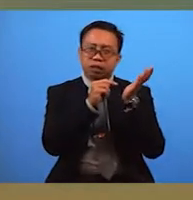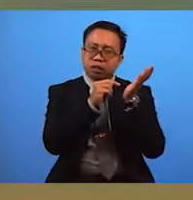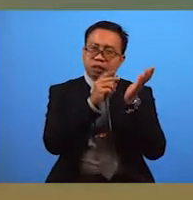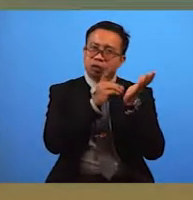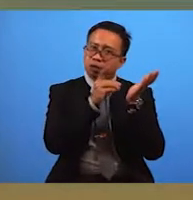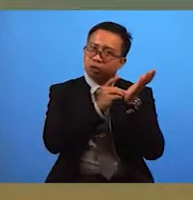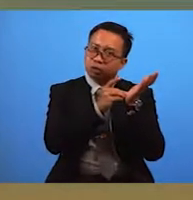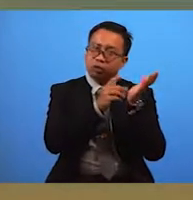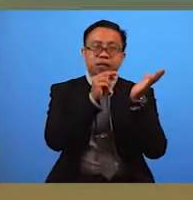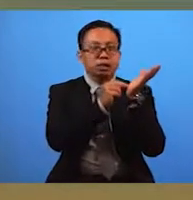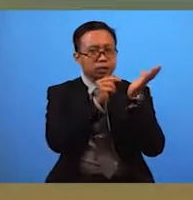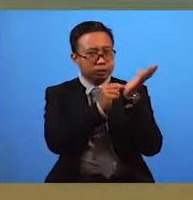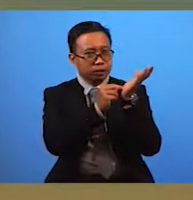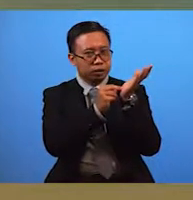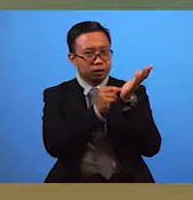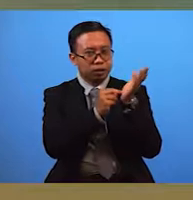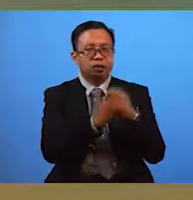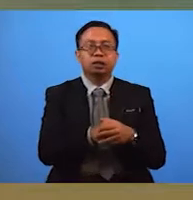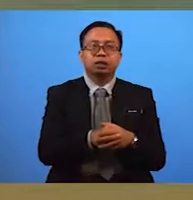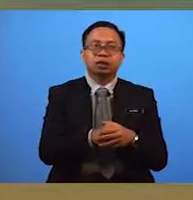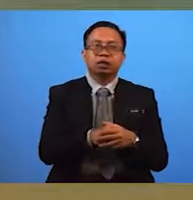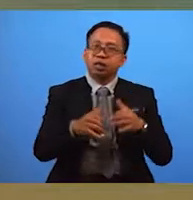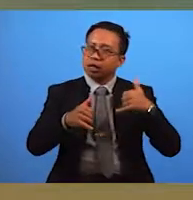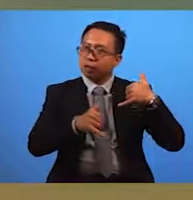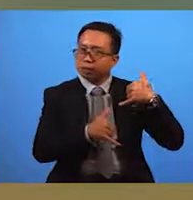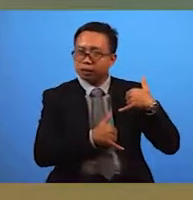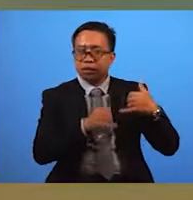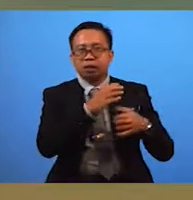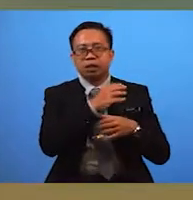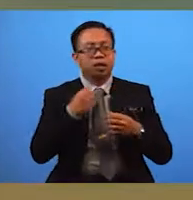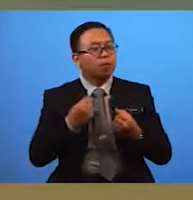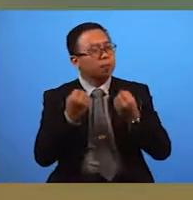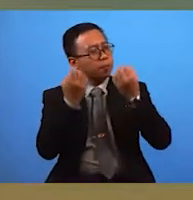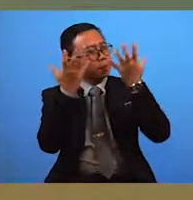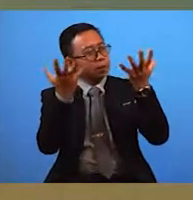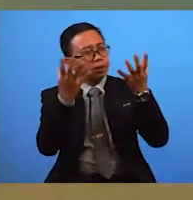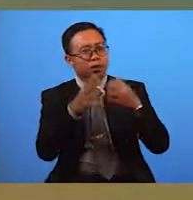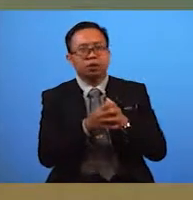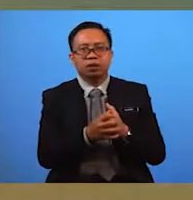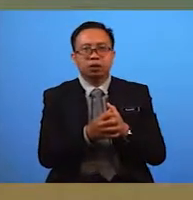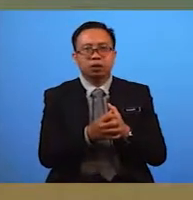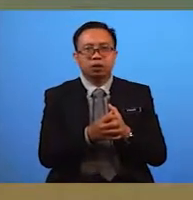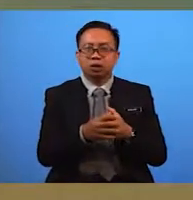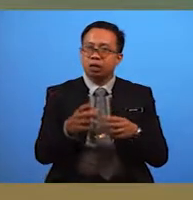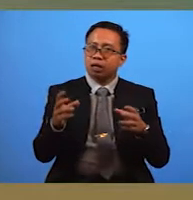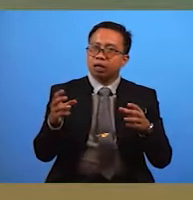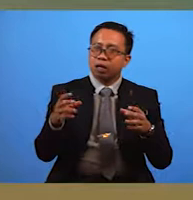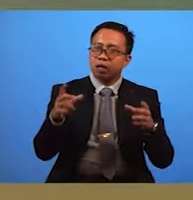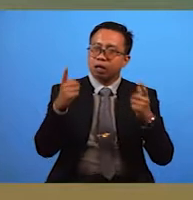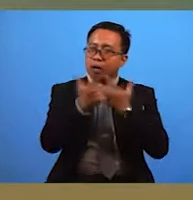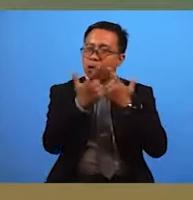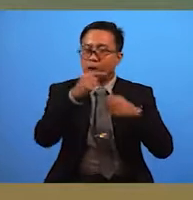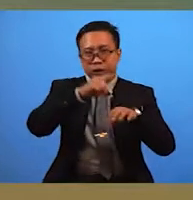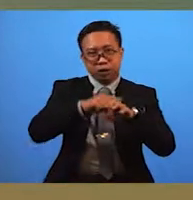as the doctors, nurses, armed forces, and many others in our war against this